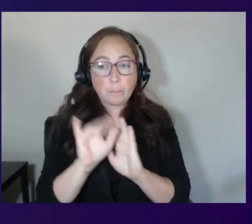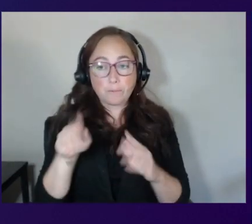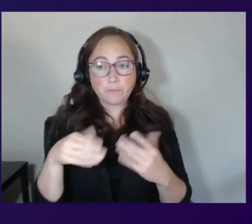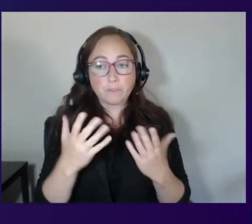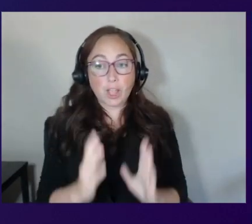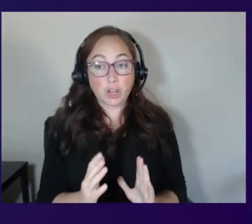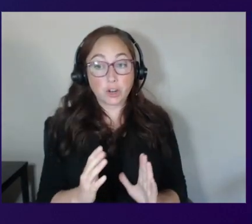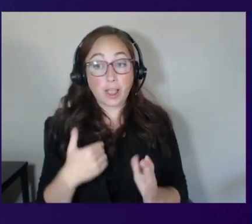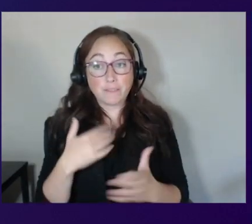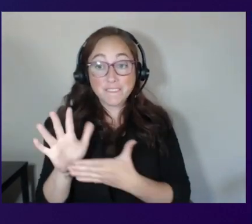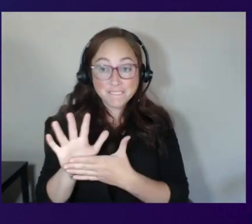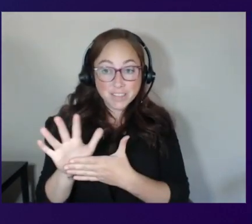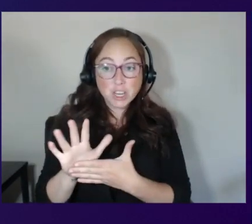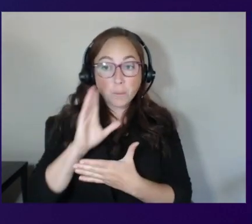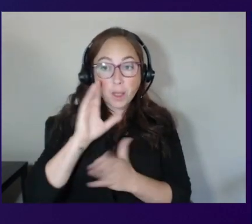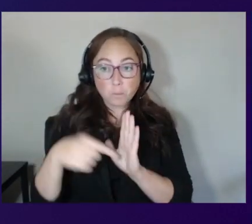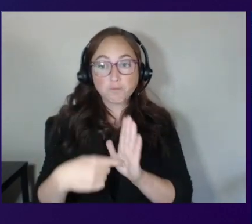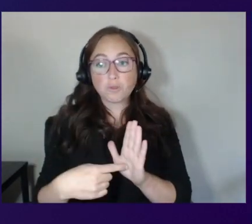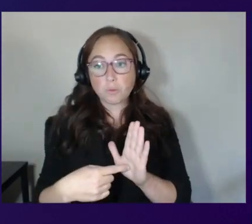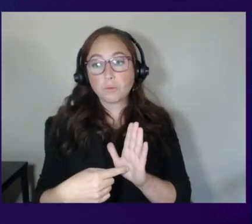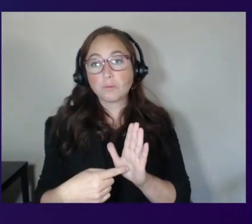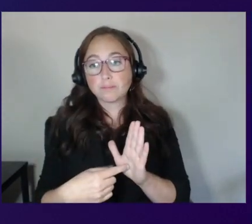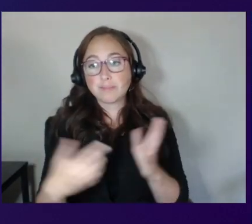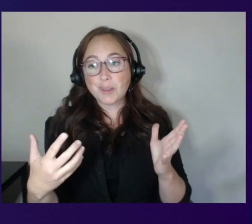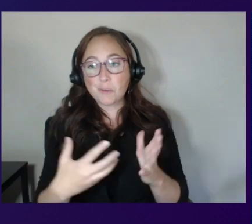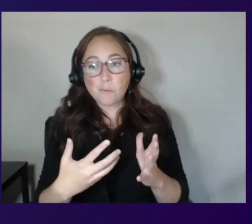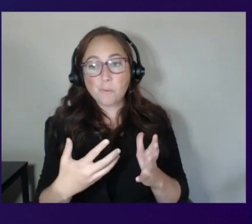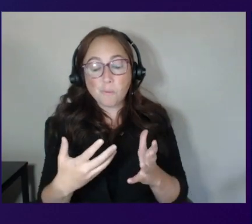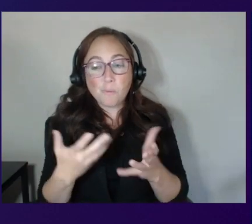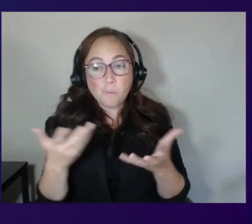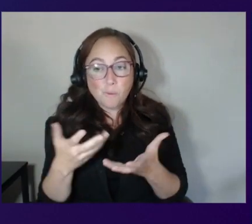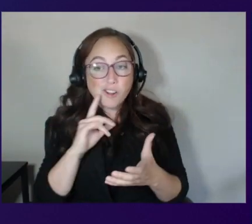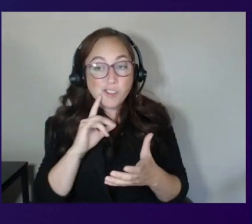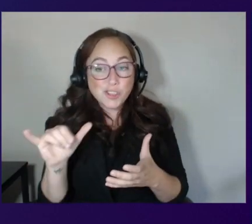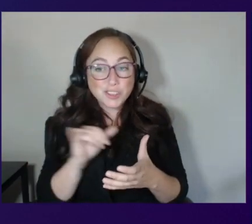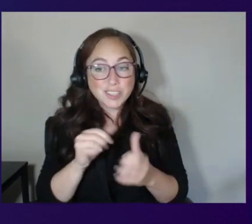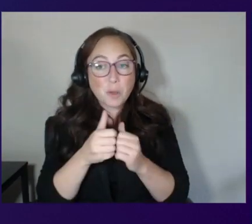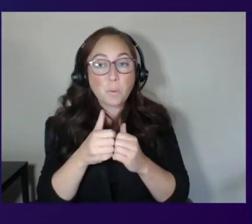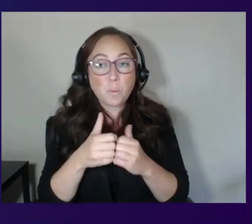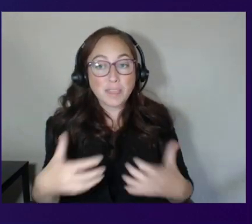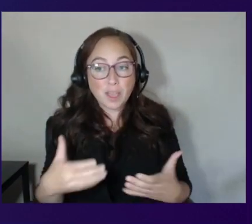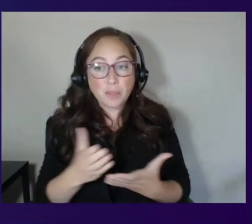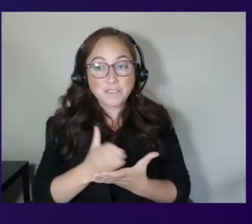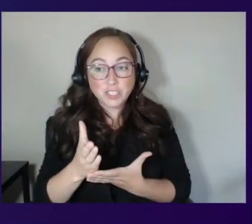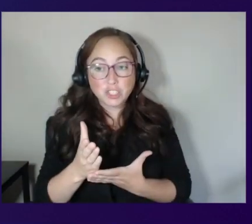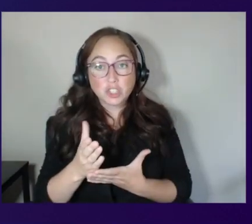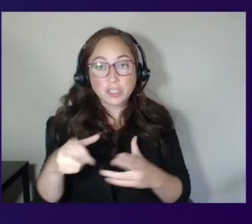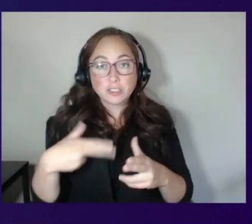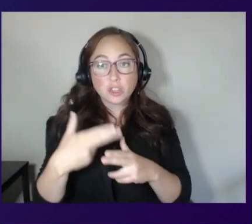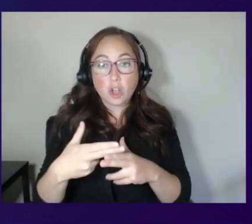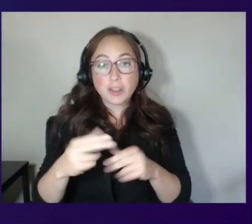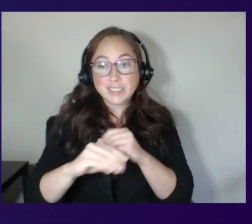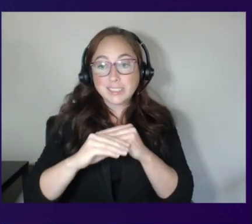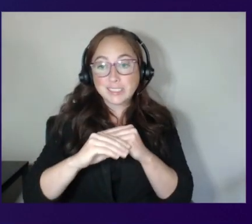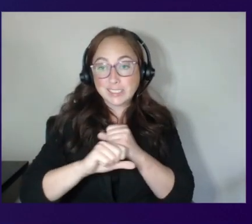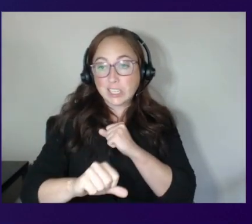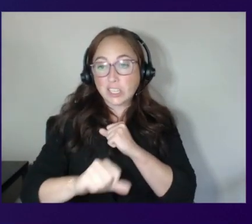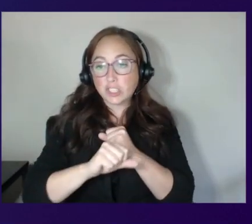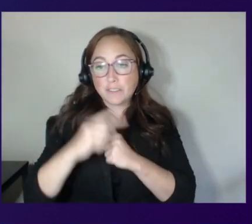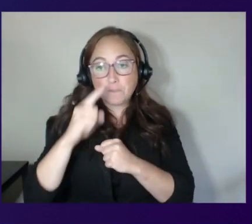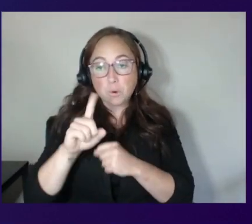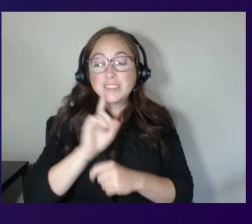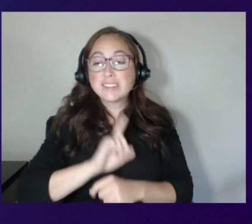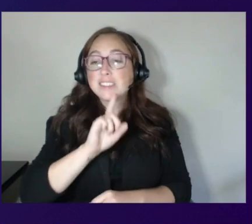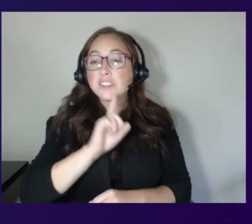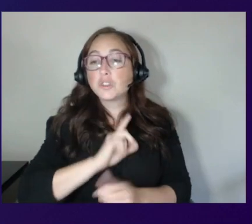video here. I'm going to show you what essentially the world looks like without this new feature that we just released, which is called the extension for single sign-on. Okay. So here